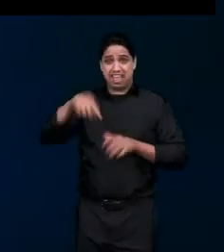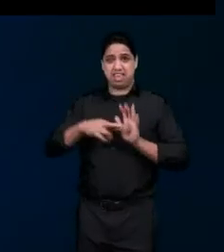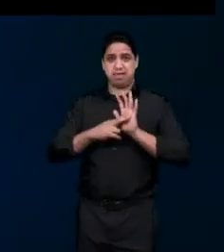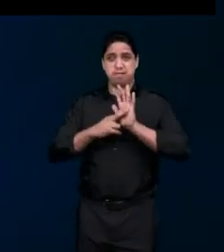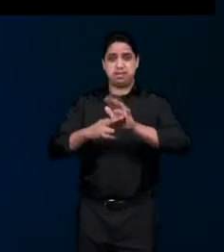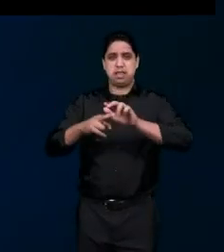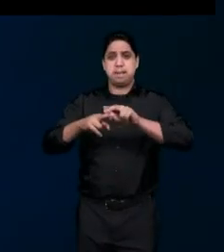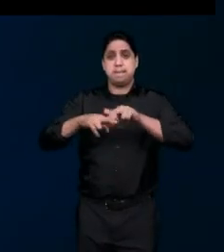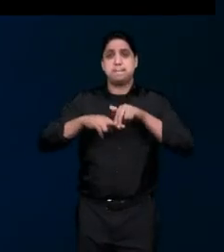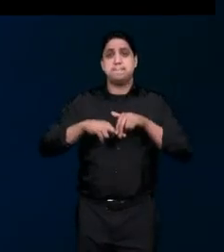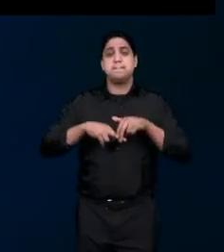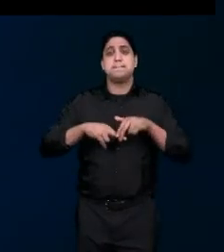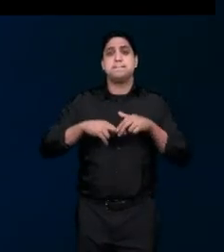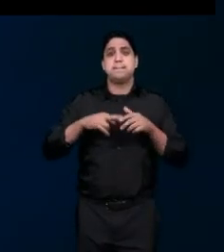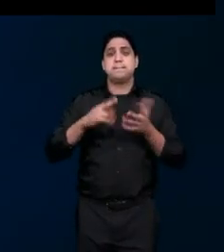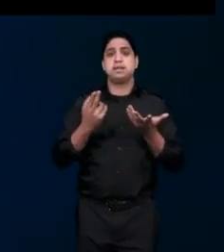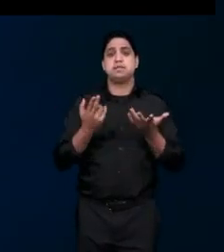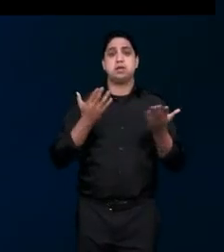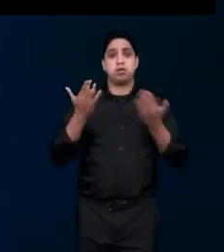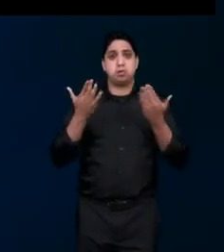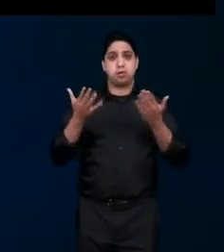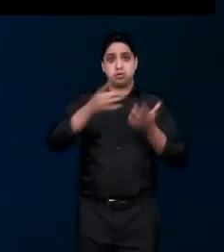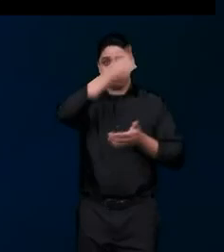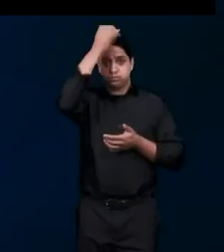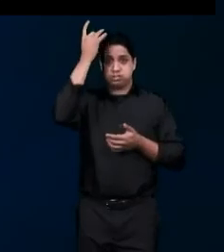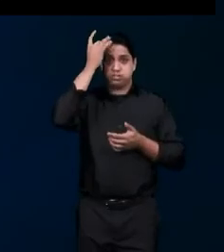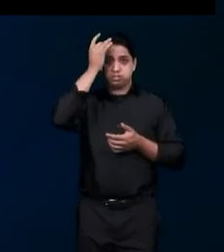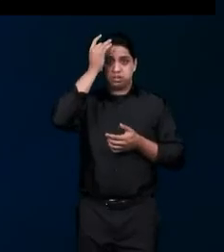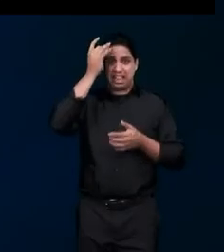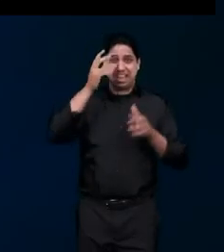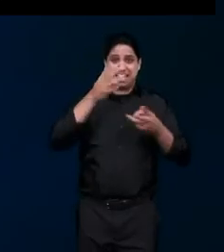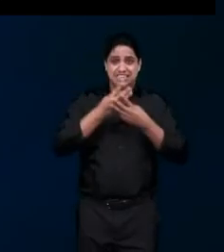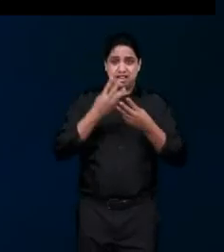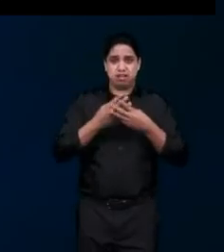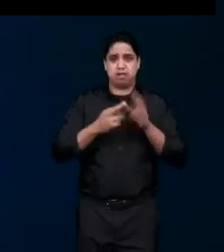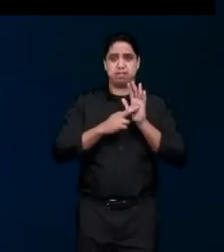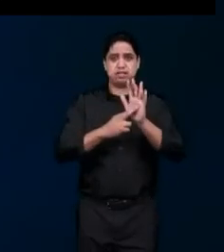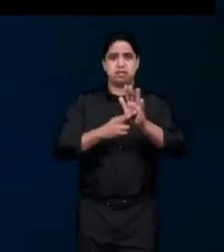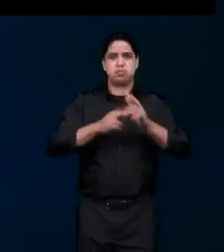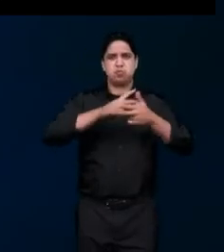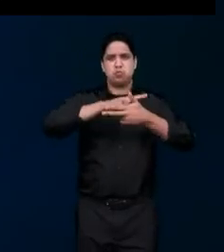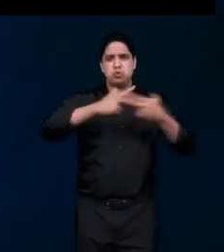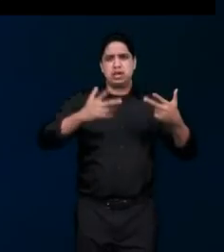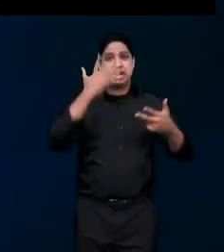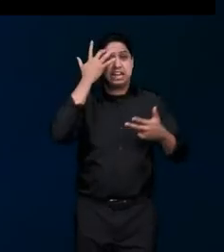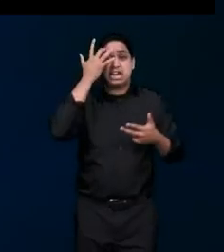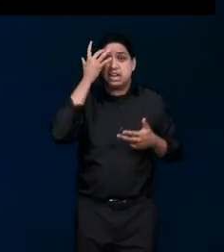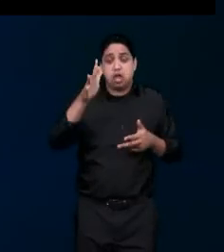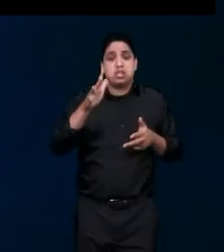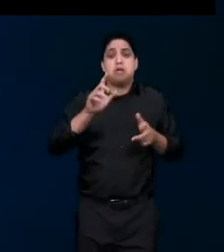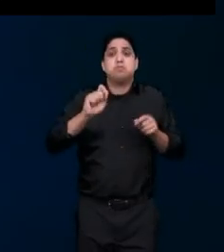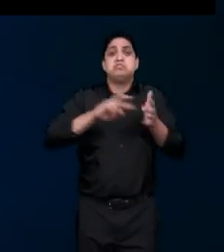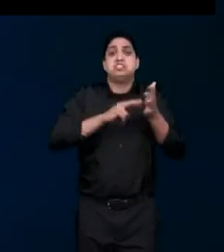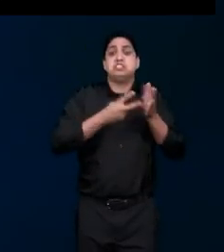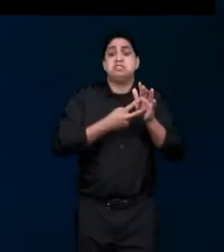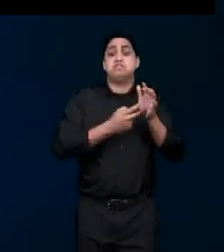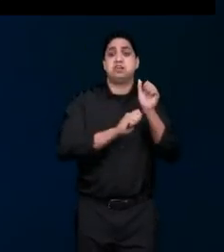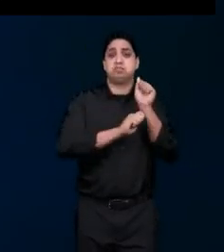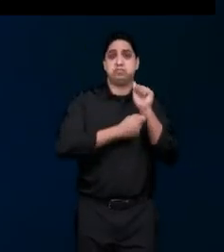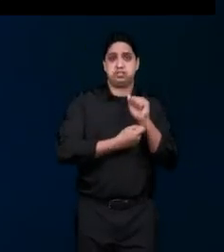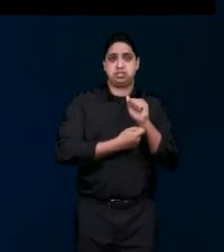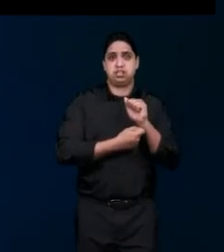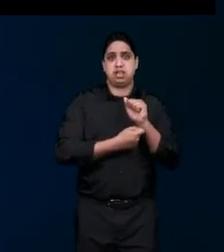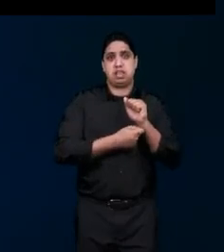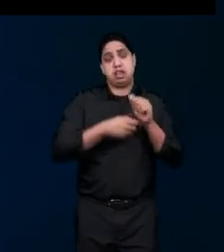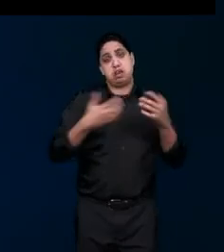rappresentato semplicemente per la figura dello Spirito del Signore. Israele è rappresentato per tutti quelli che non sanno la risposta del mistero,